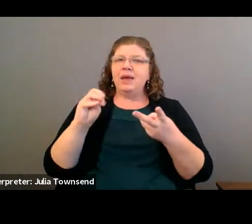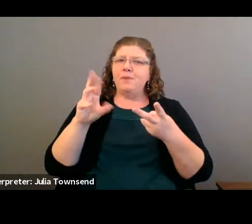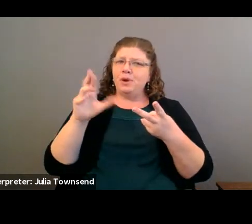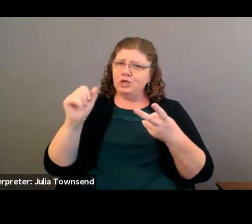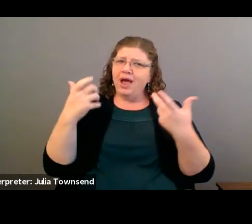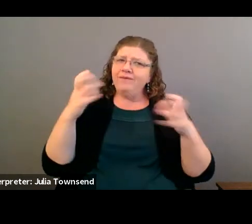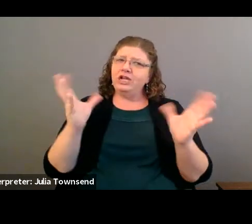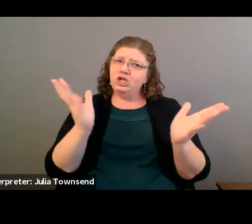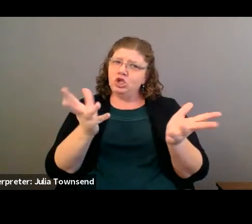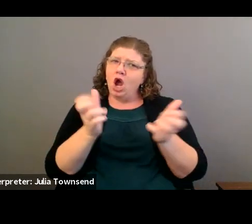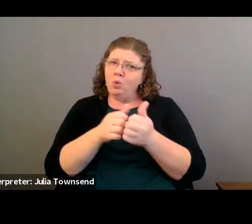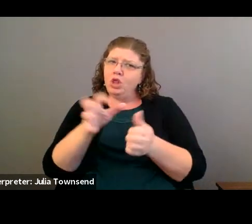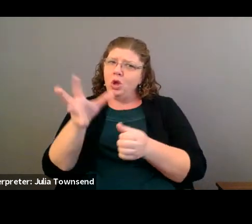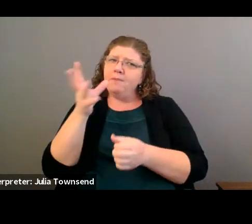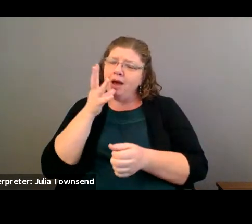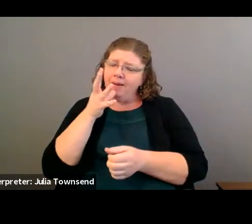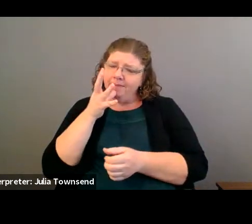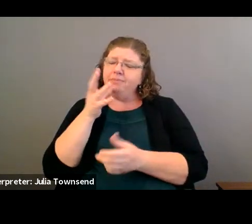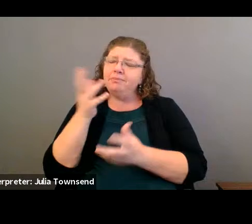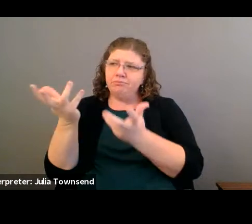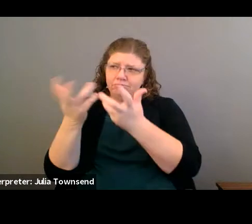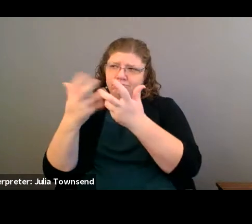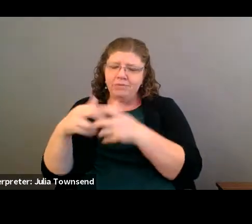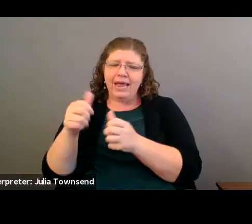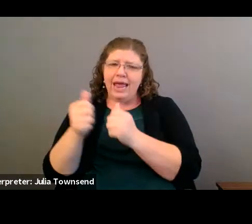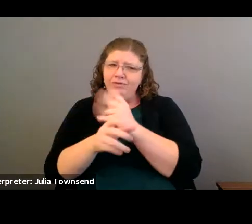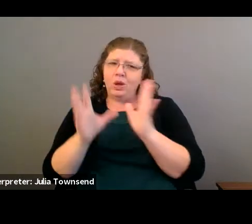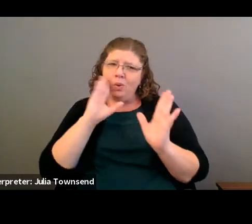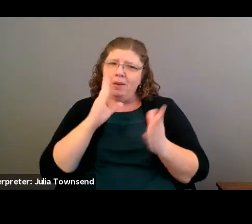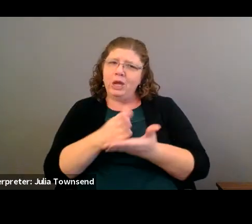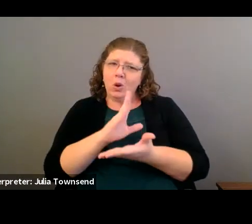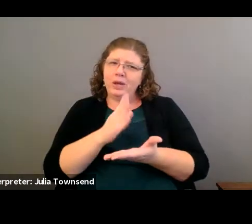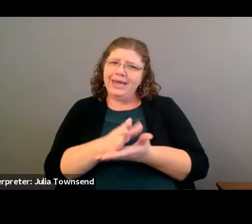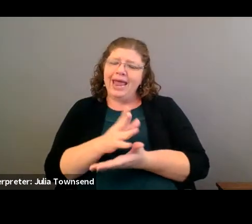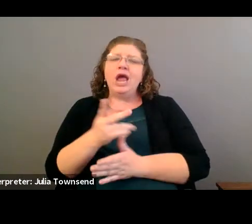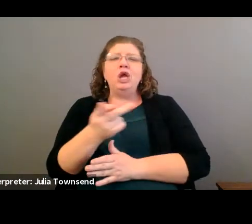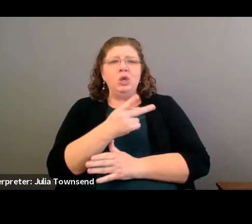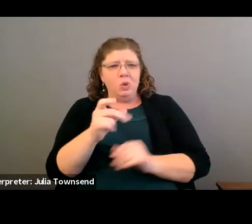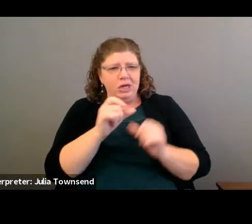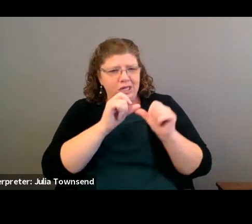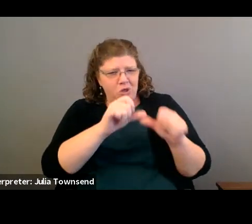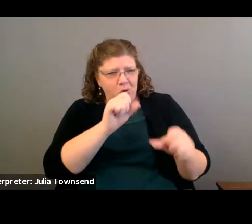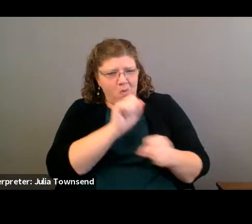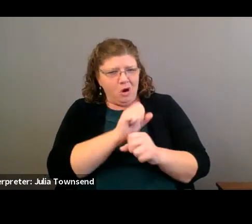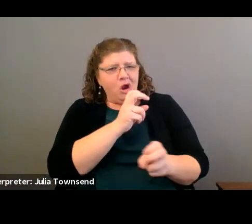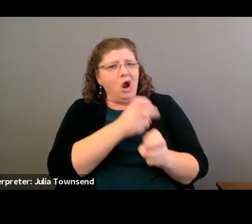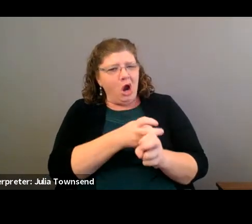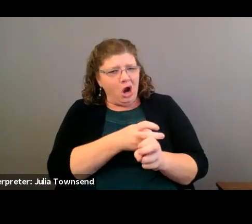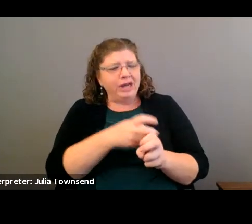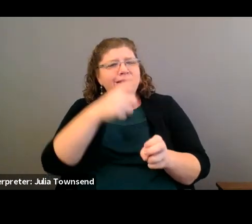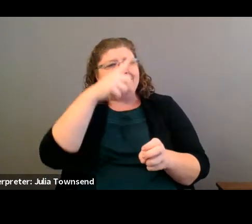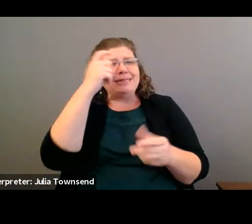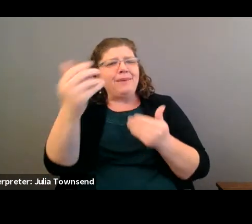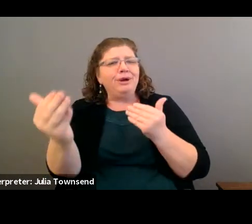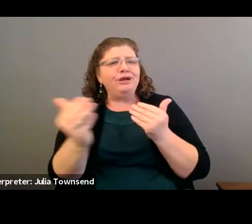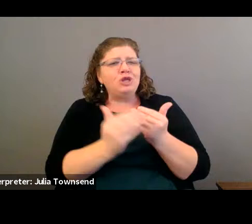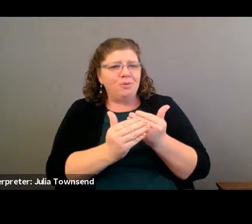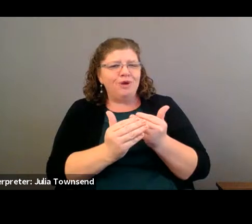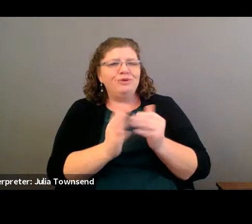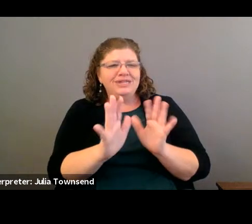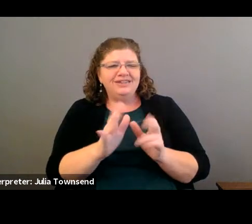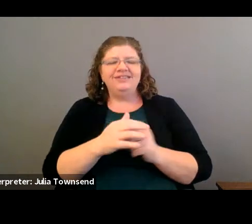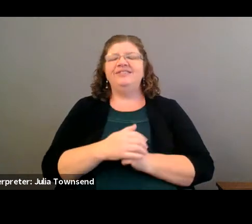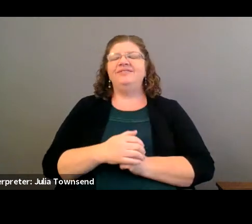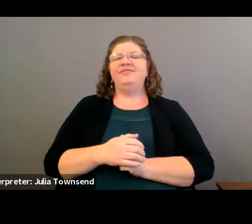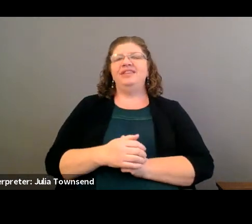talk with your mom. I think everything's going to be okay. You continue to work hard. Summer's almost here. So I just, it's important